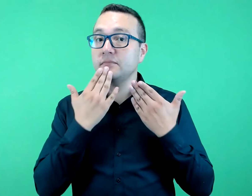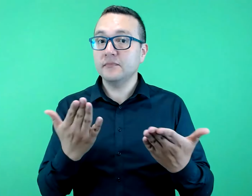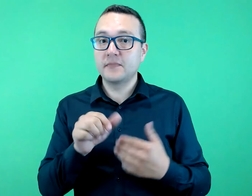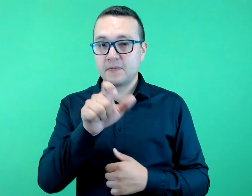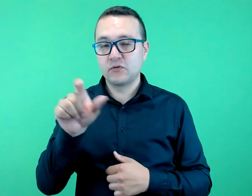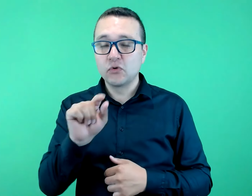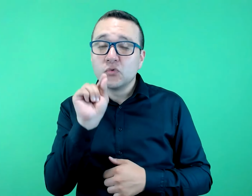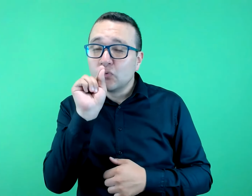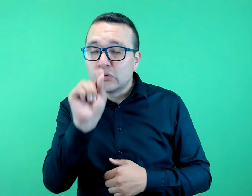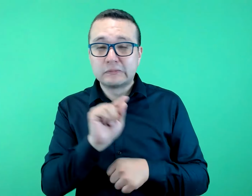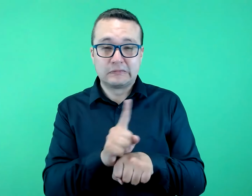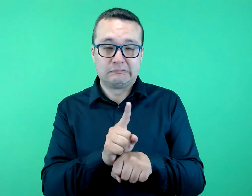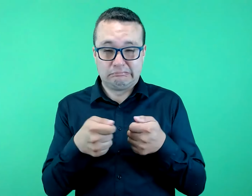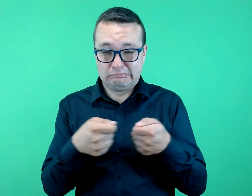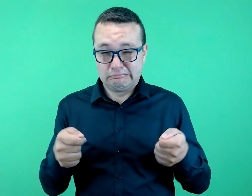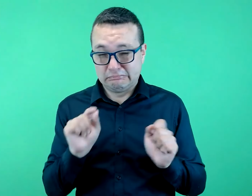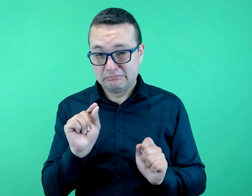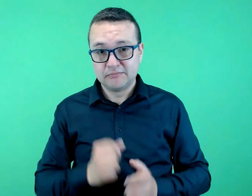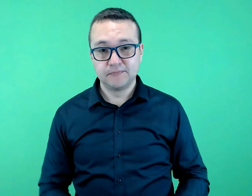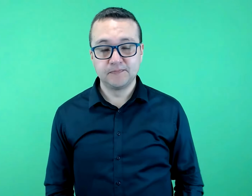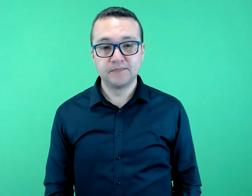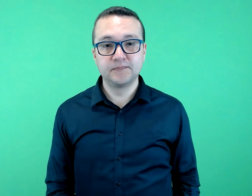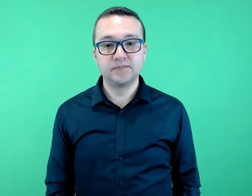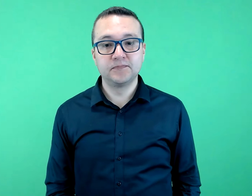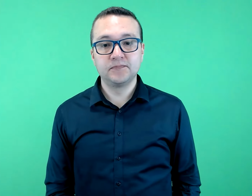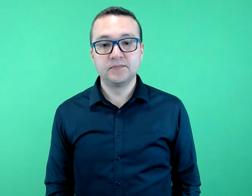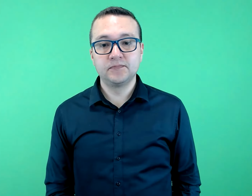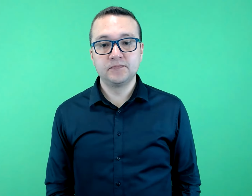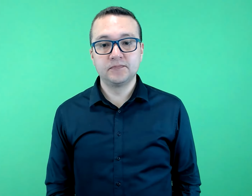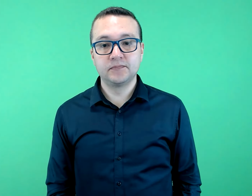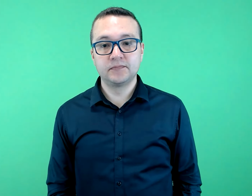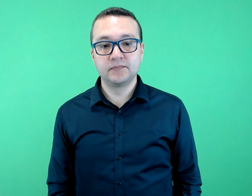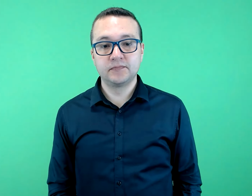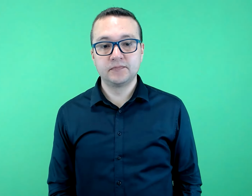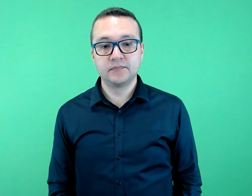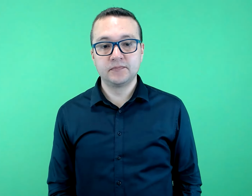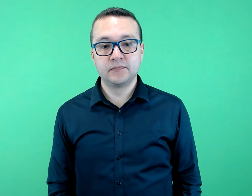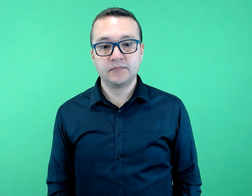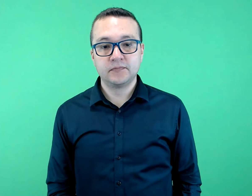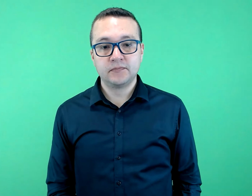that will be made available to all participants. Just a few minutes, please, colleagues.